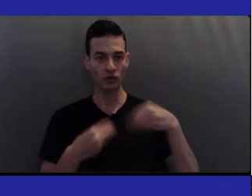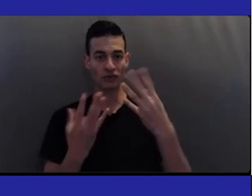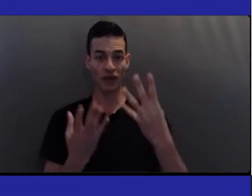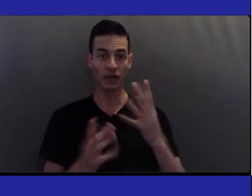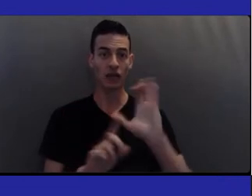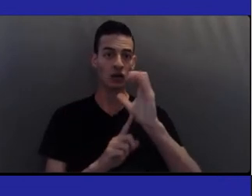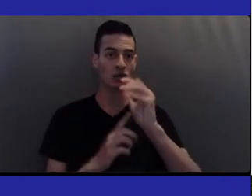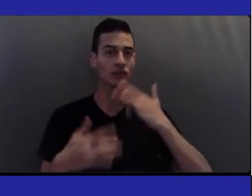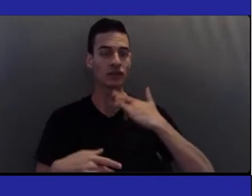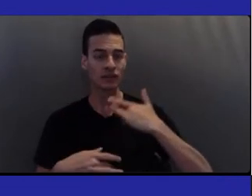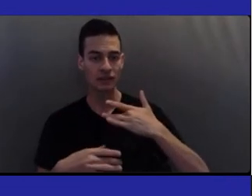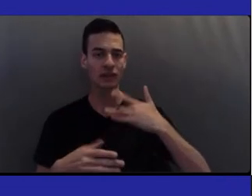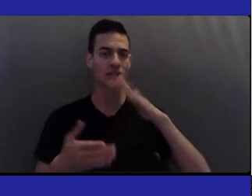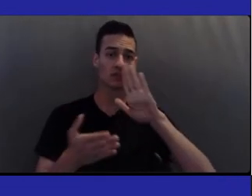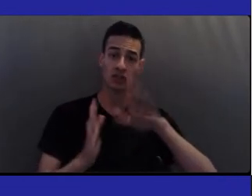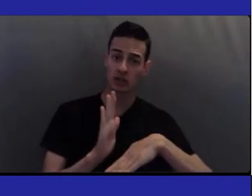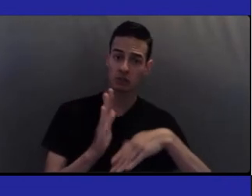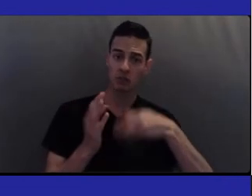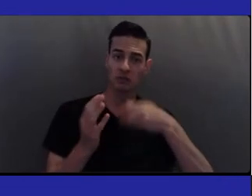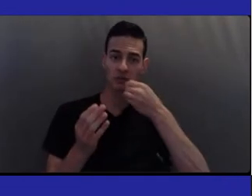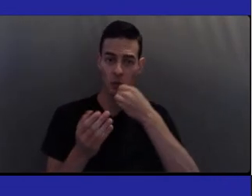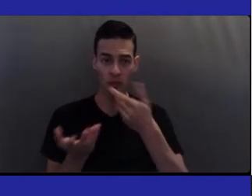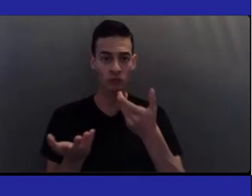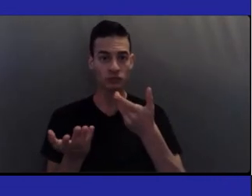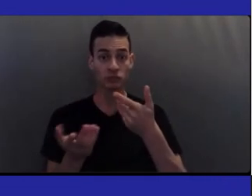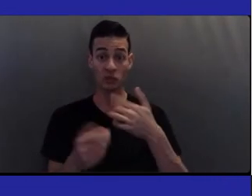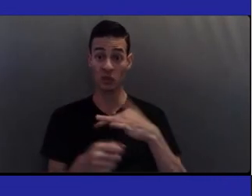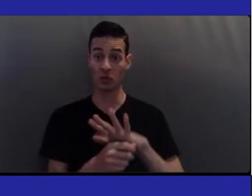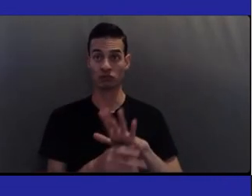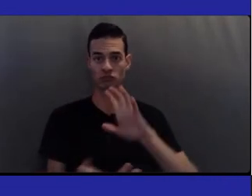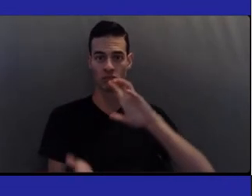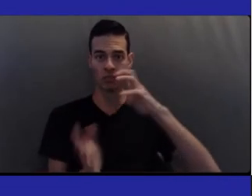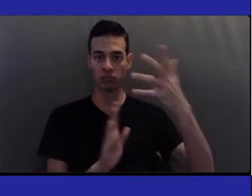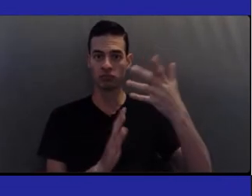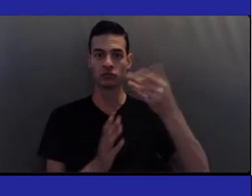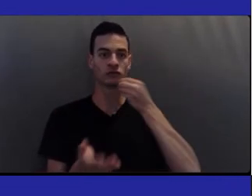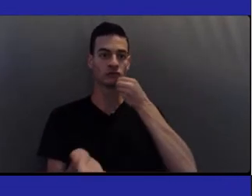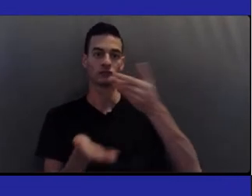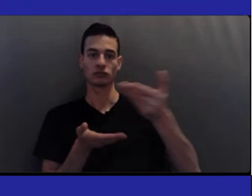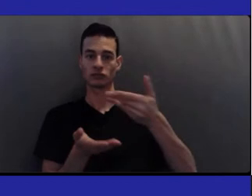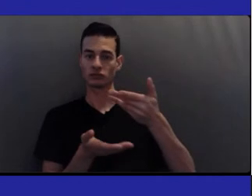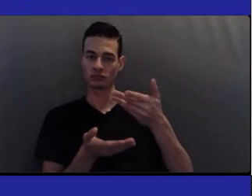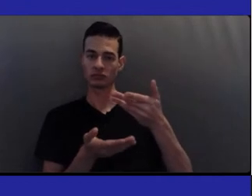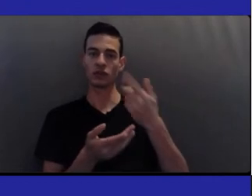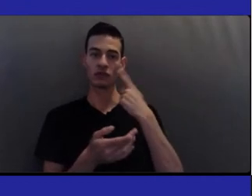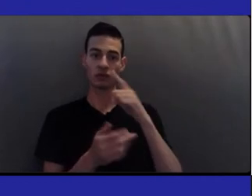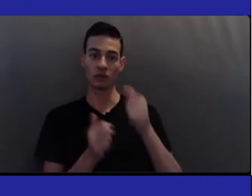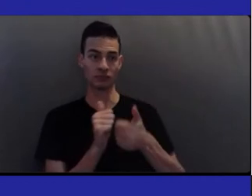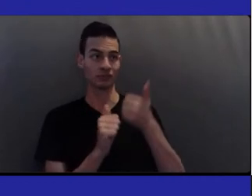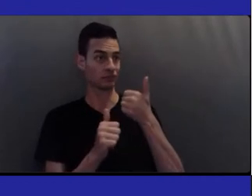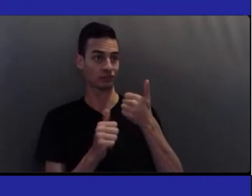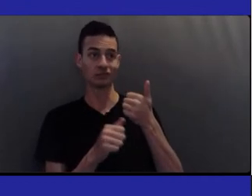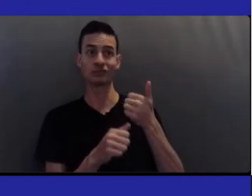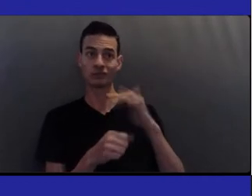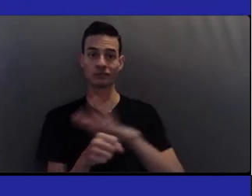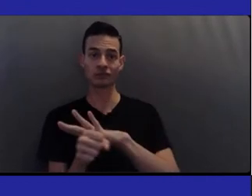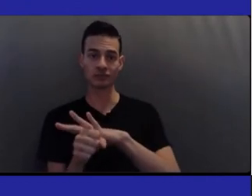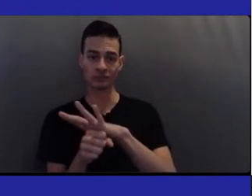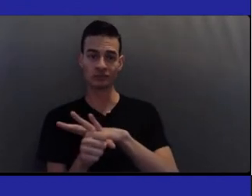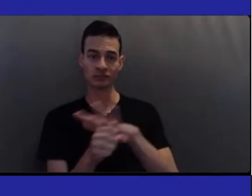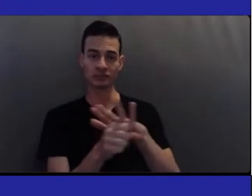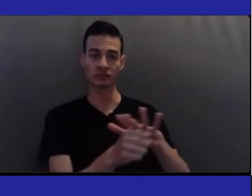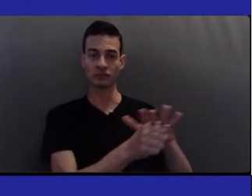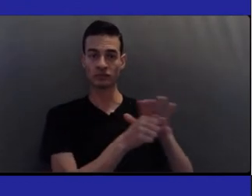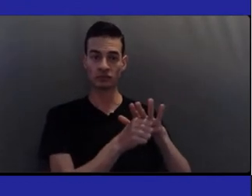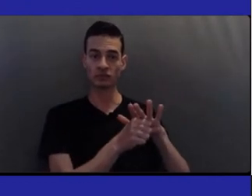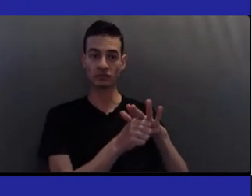of our facilities. COVID was a major disruptor for the food service operations in many of our facilities. And currently, Metropolitan, South